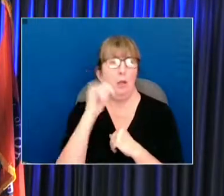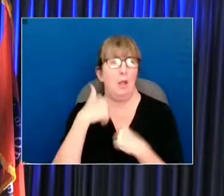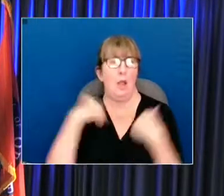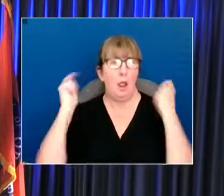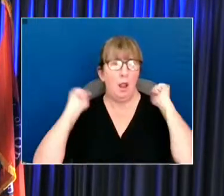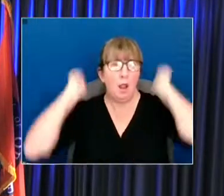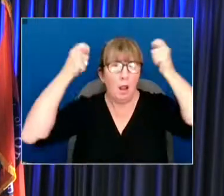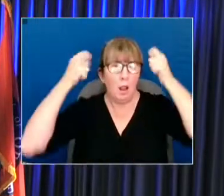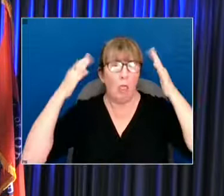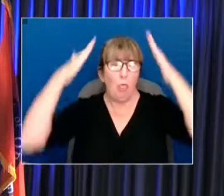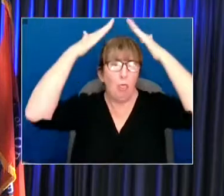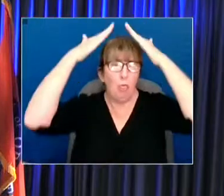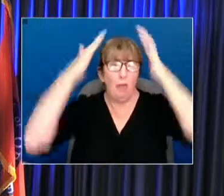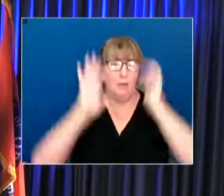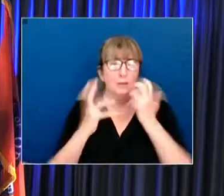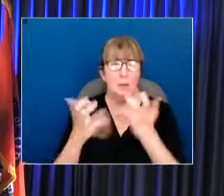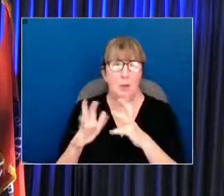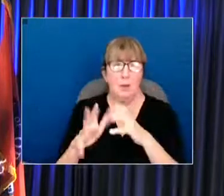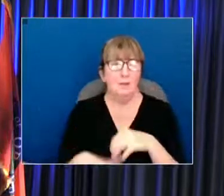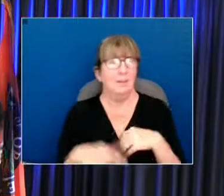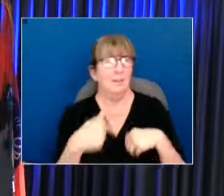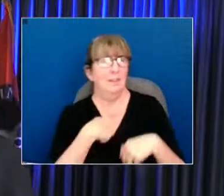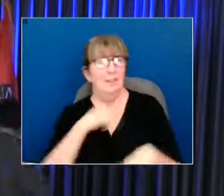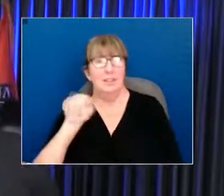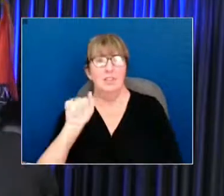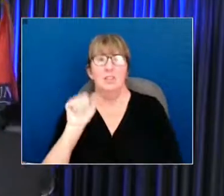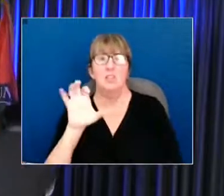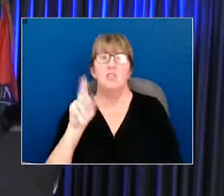had the wrong headset on. Hey, Jacqueline.